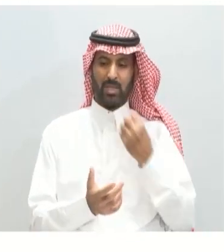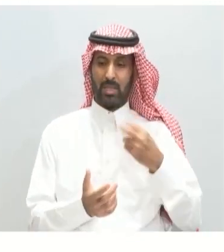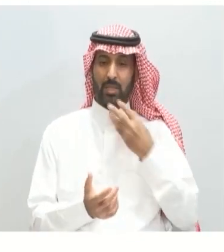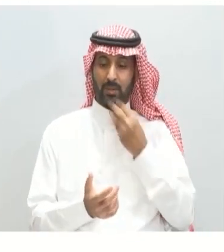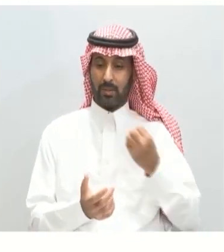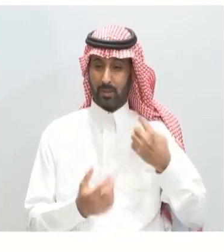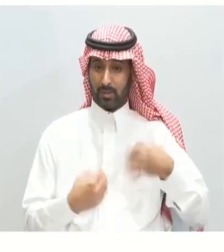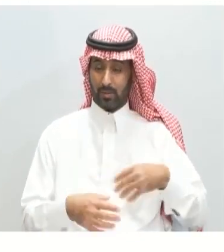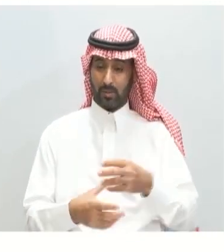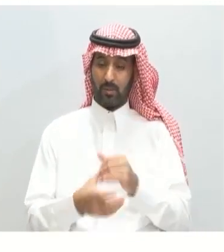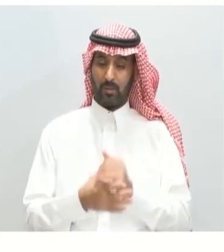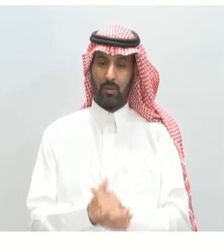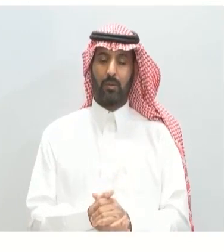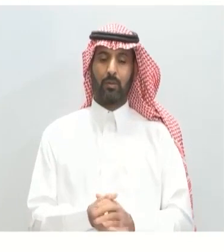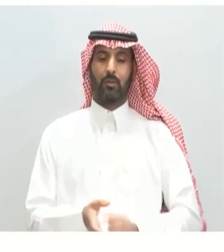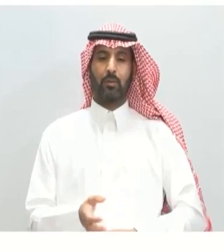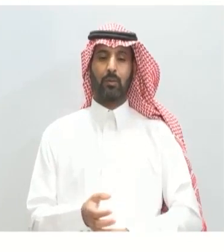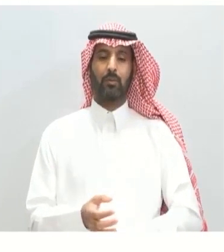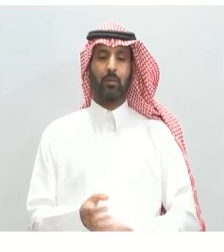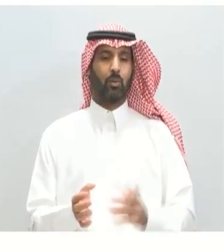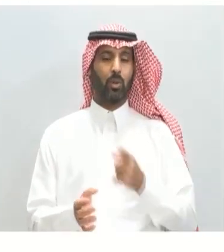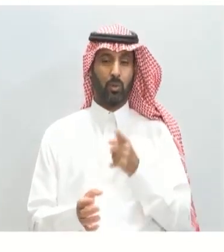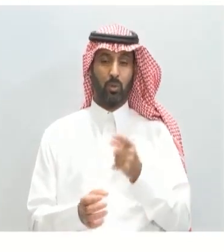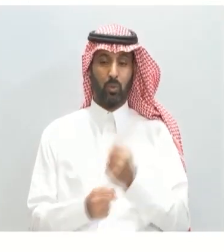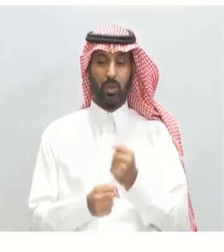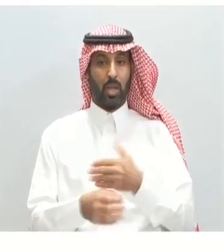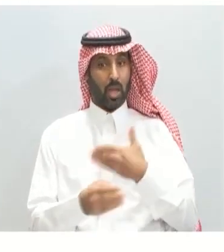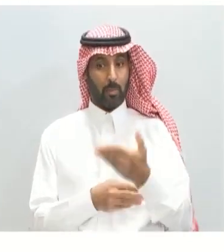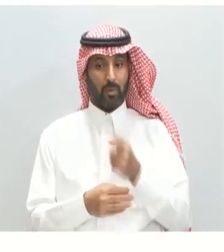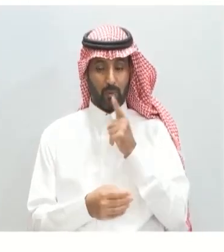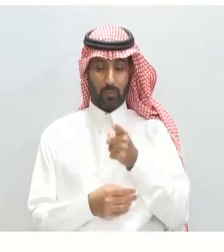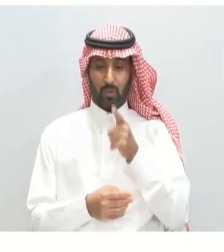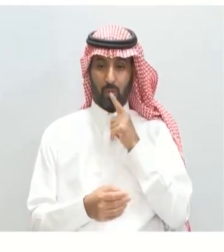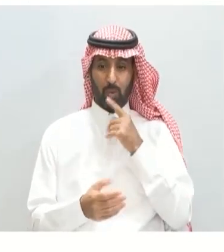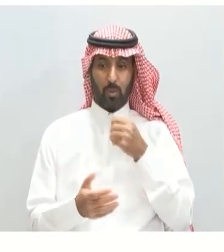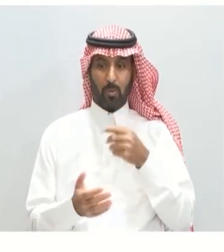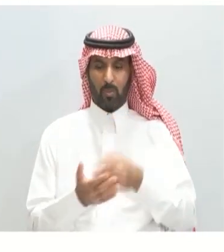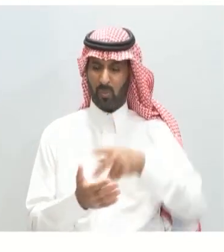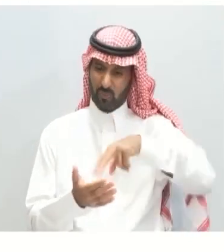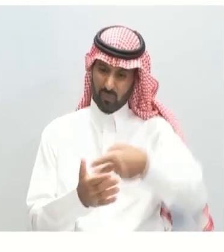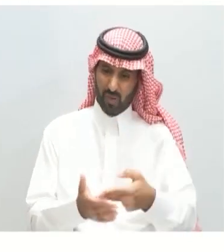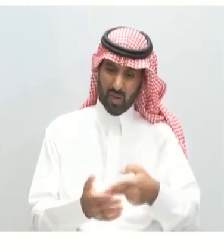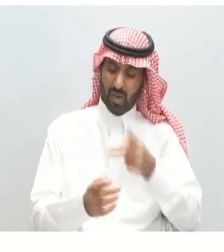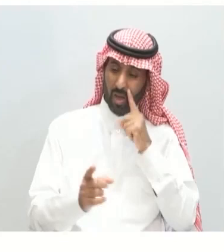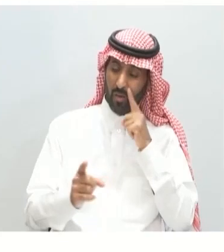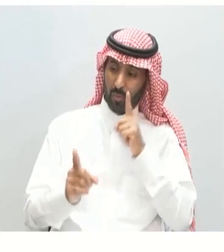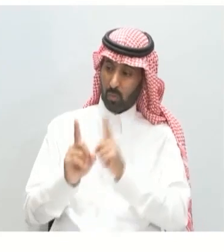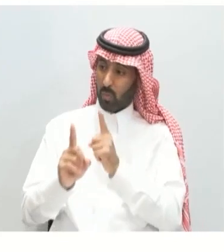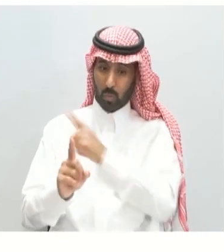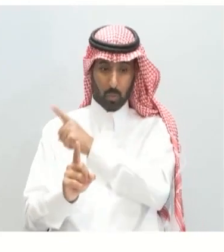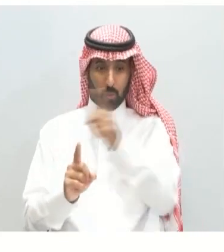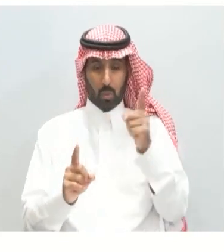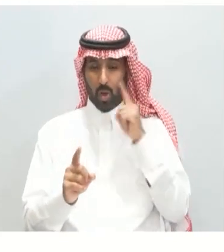maybe you'll get dirty also from the splash maybe. What will happen if you accidentally fall down in front of your whole